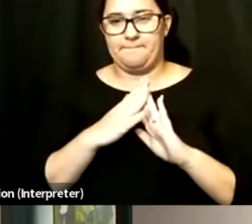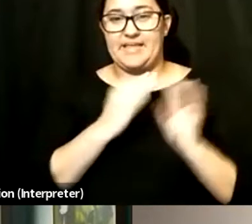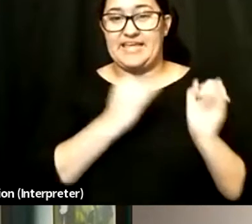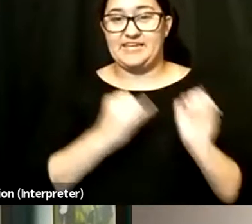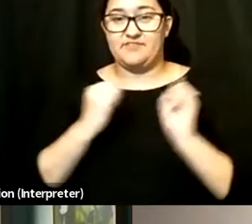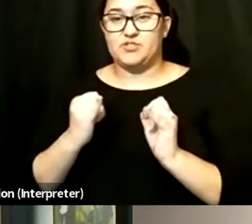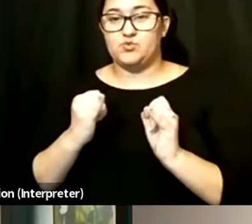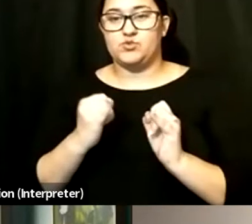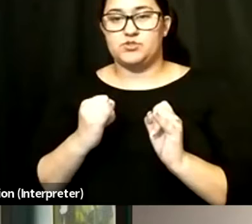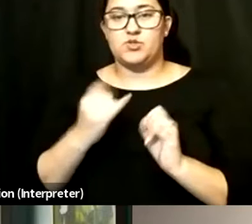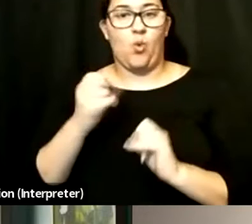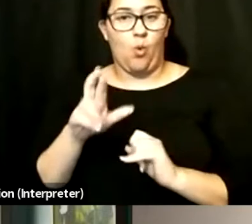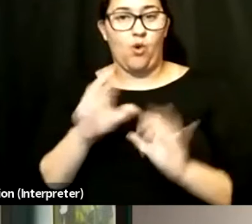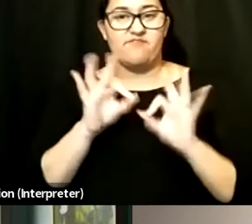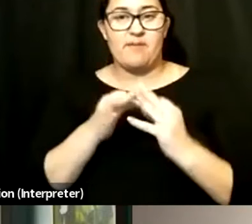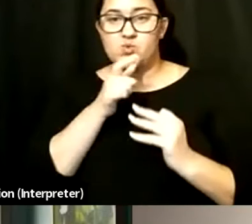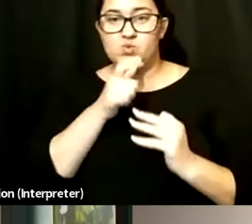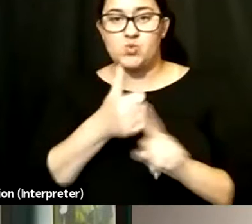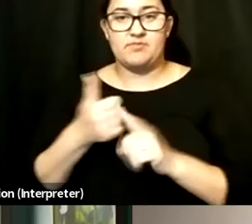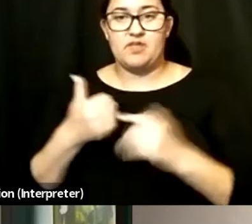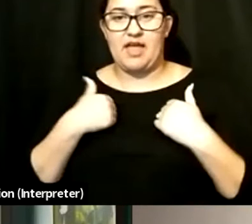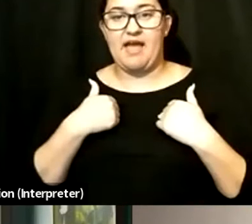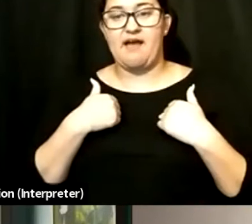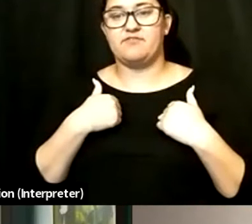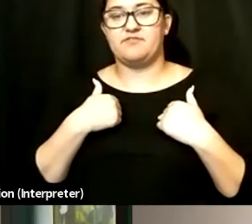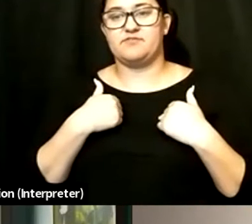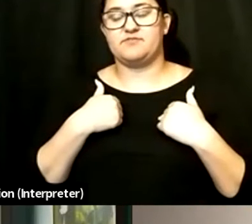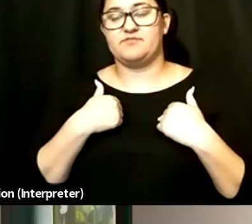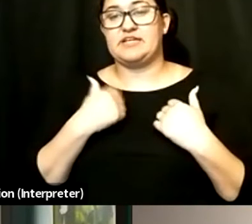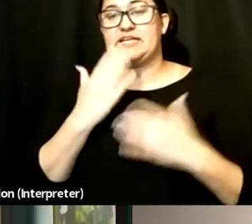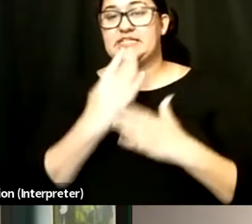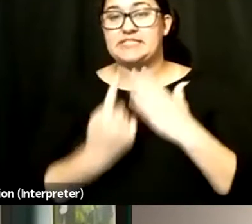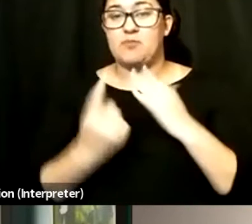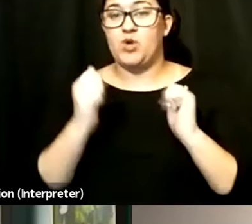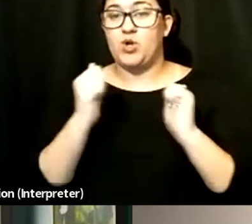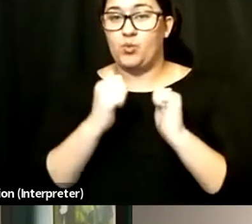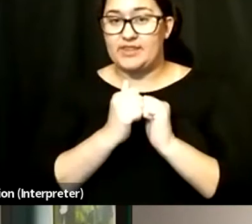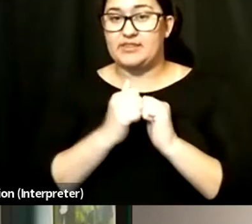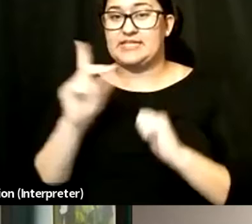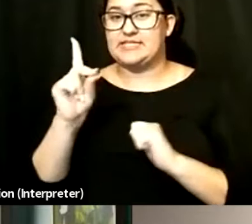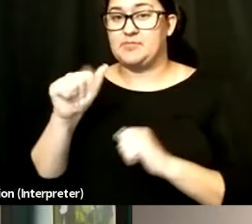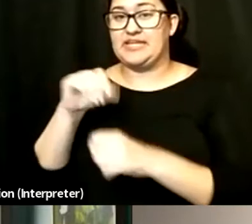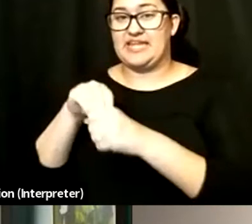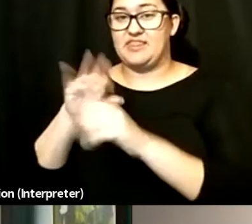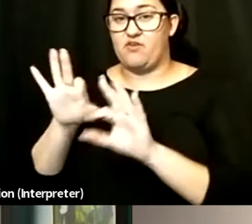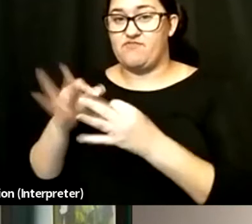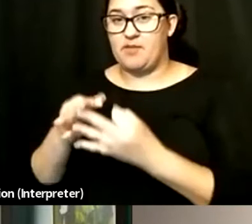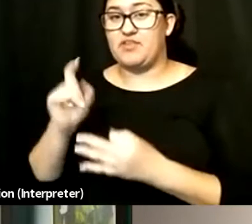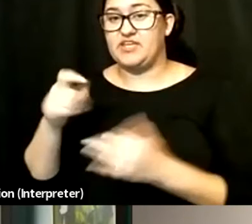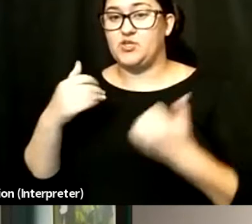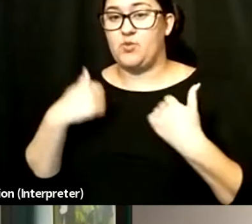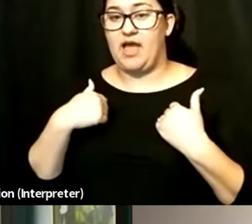individuals or families who have somebody with a disability within their family normally has to have